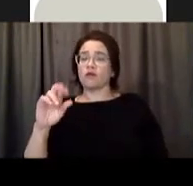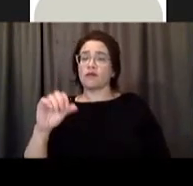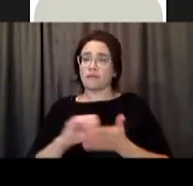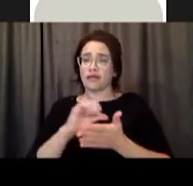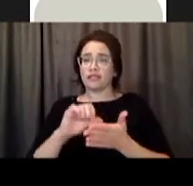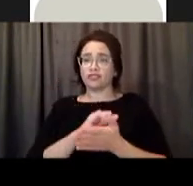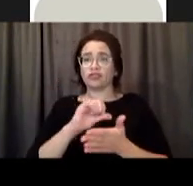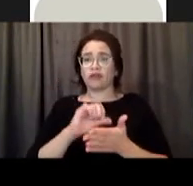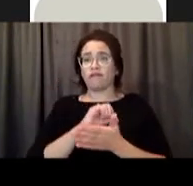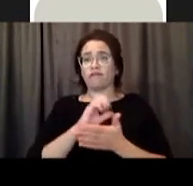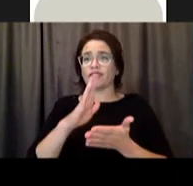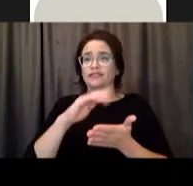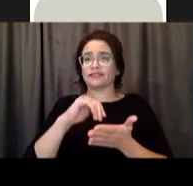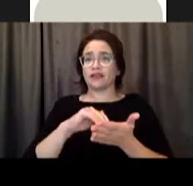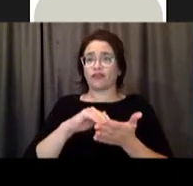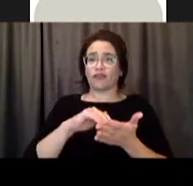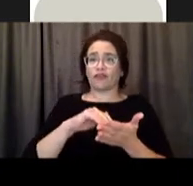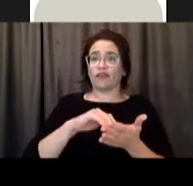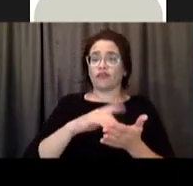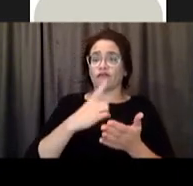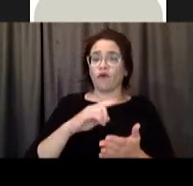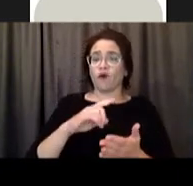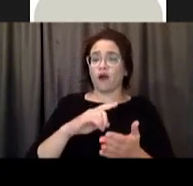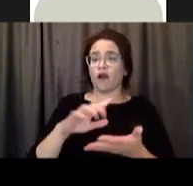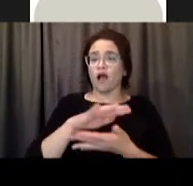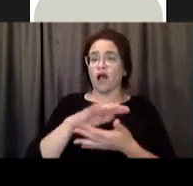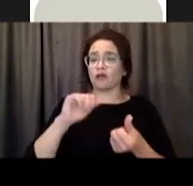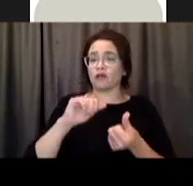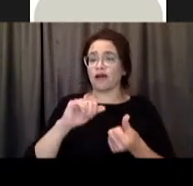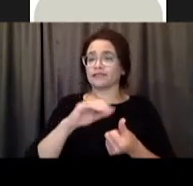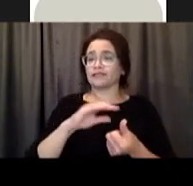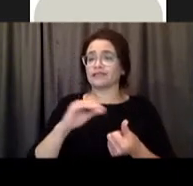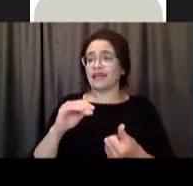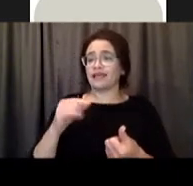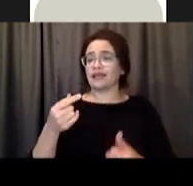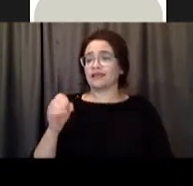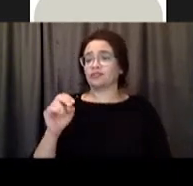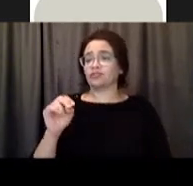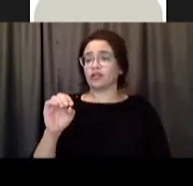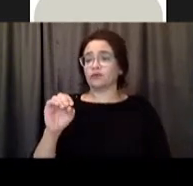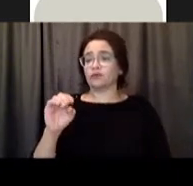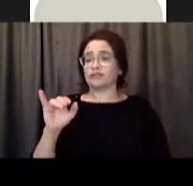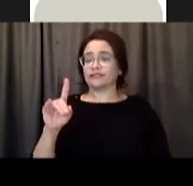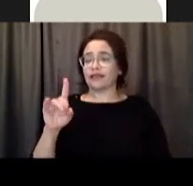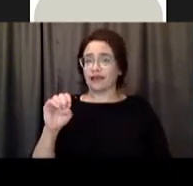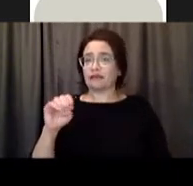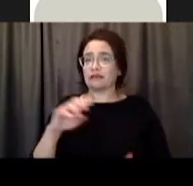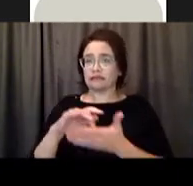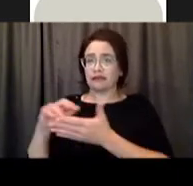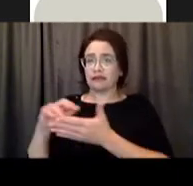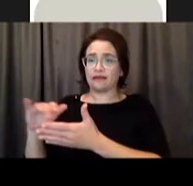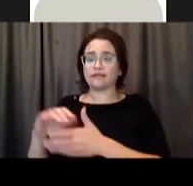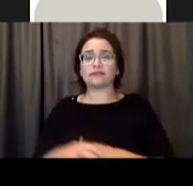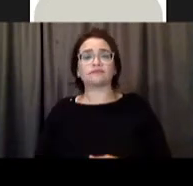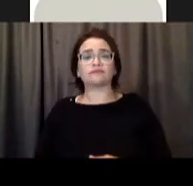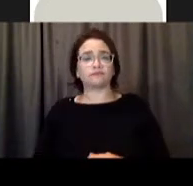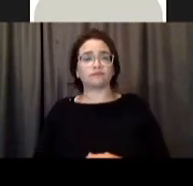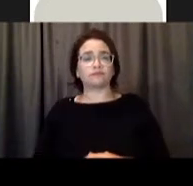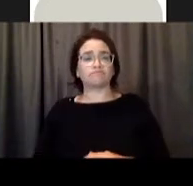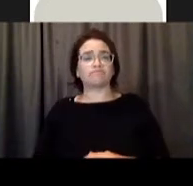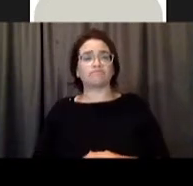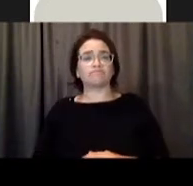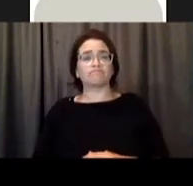So young people need the opportunity to be exposed to historical events, and this documentary helps keep the memory